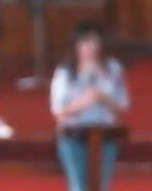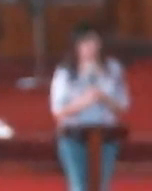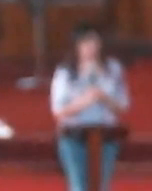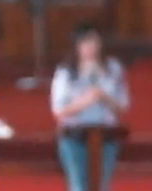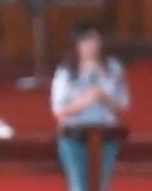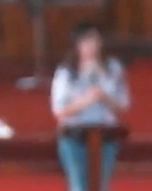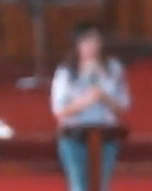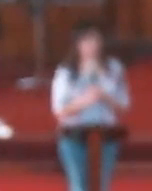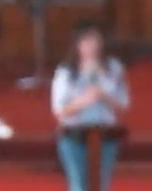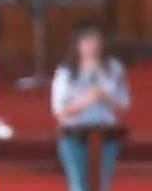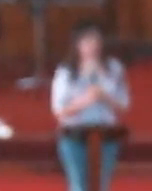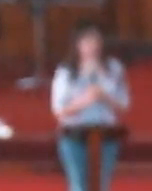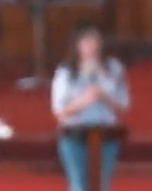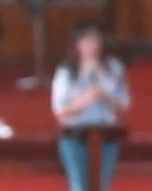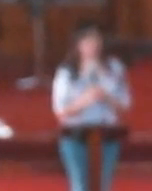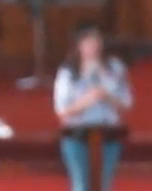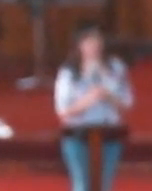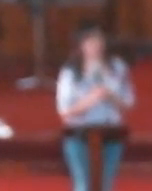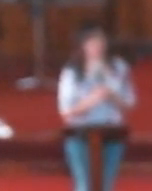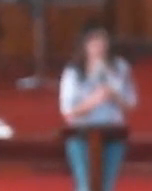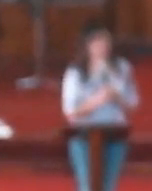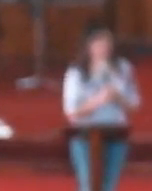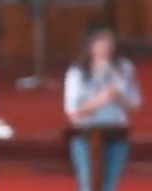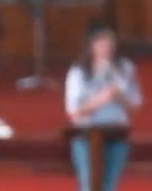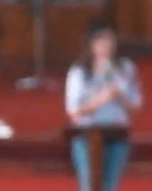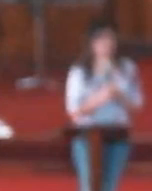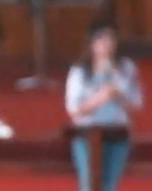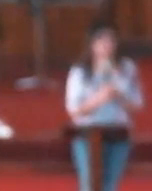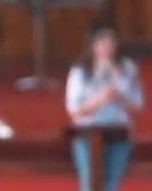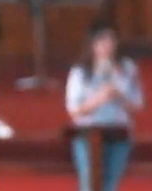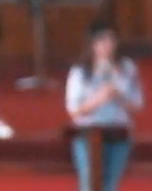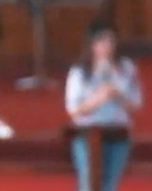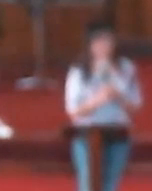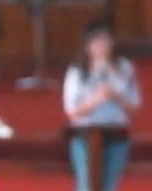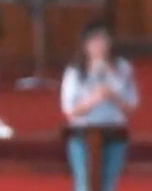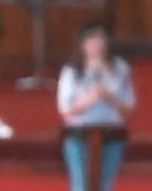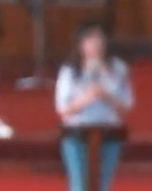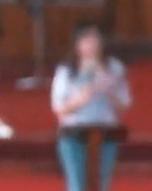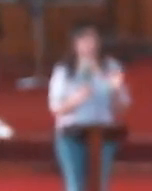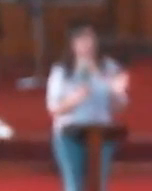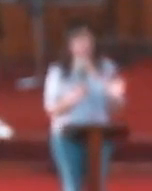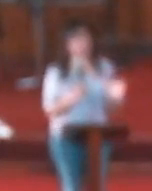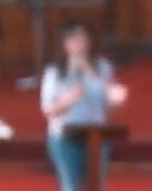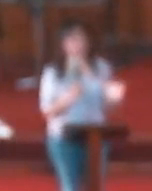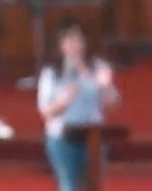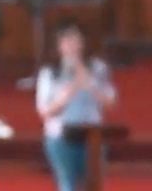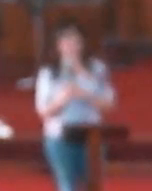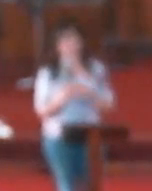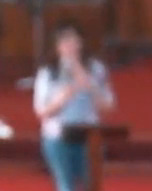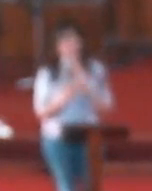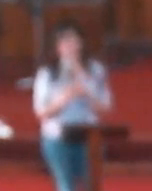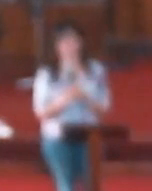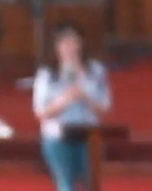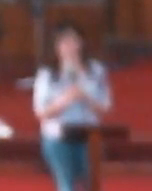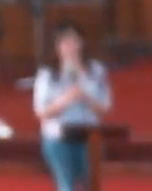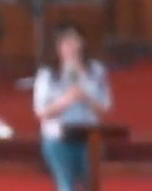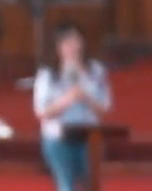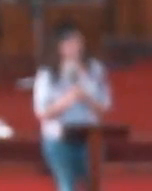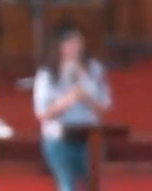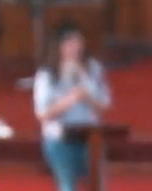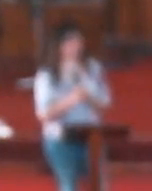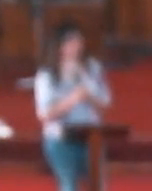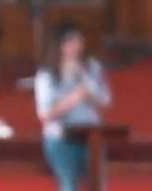Entonces, ¿qué diferencias hay entre lo que dijo la viuda y lo que dijo Elías? So what are the differences that you see what the widow said and what Elijah said? Ajá.